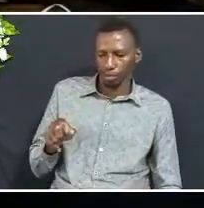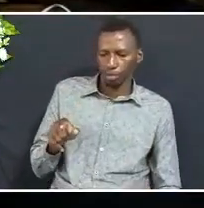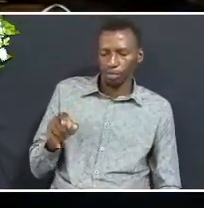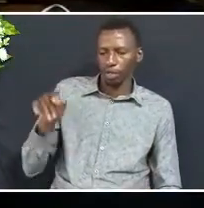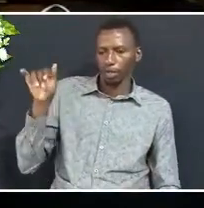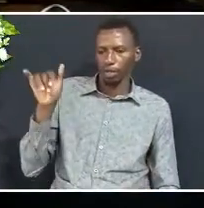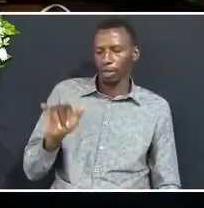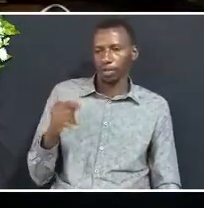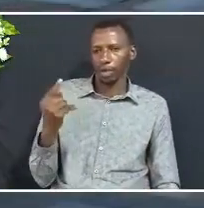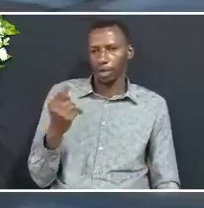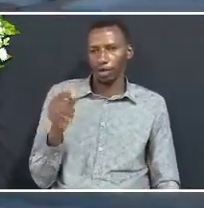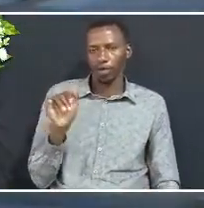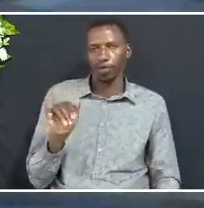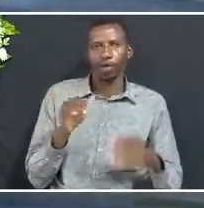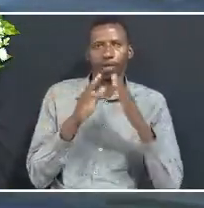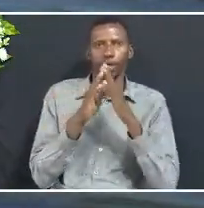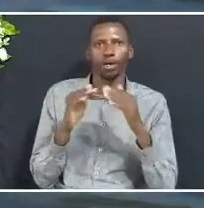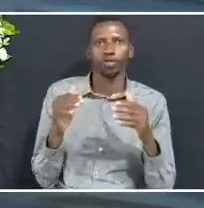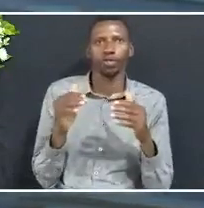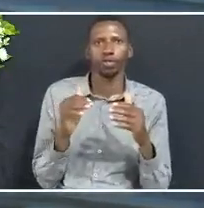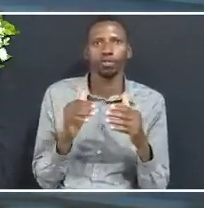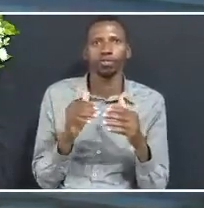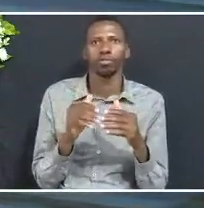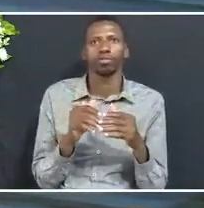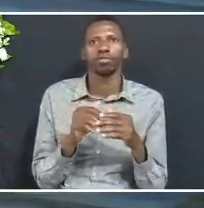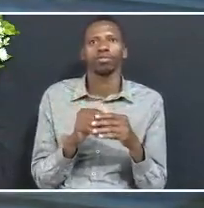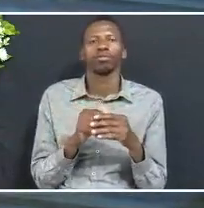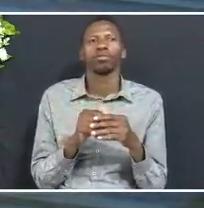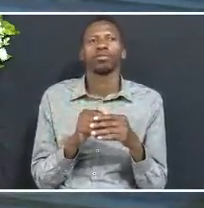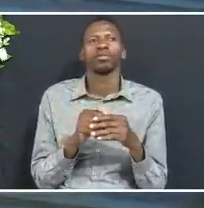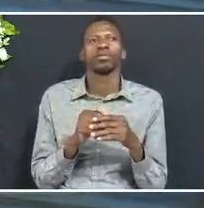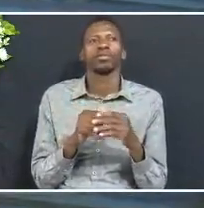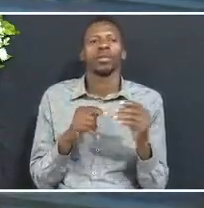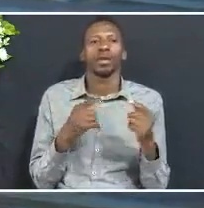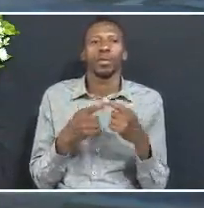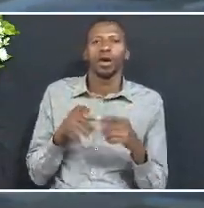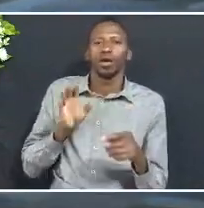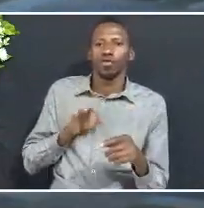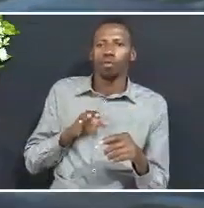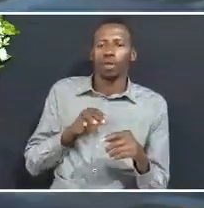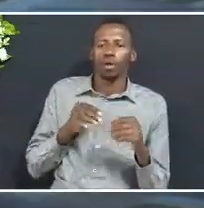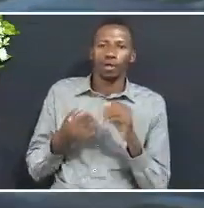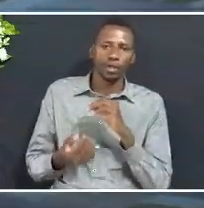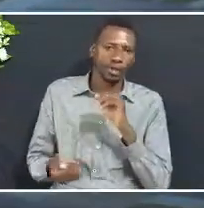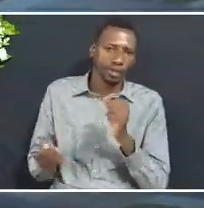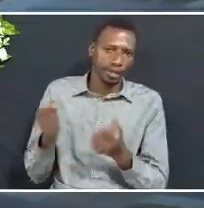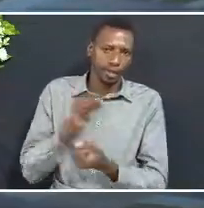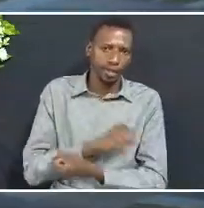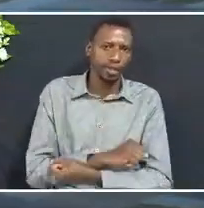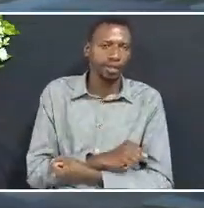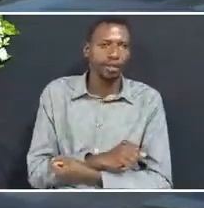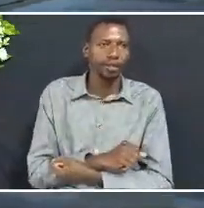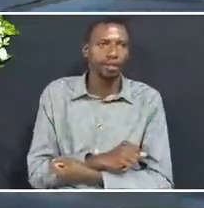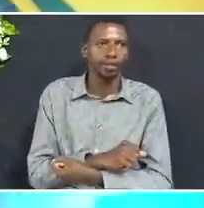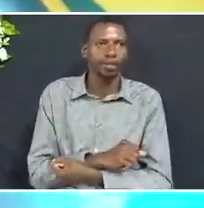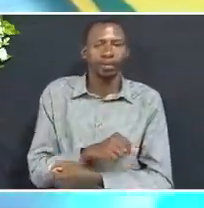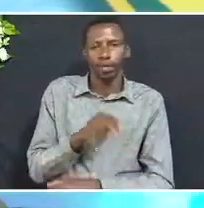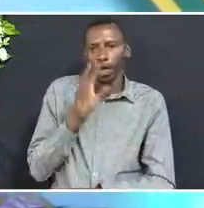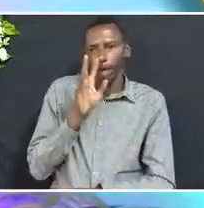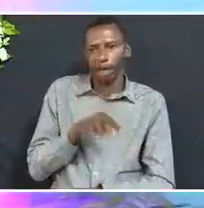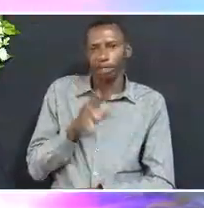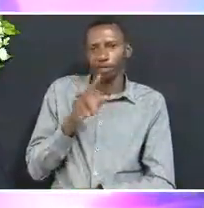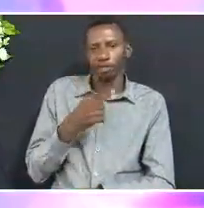in that house for the days they had agreed. But the woman could change attitude and